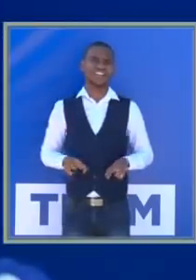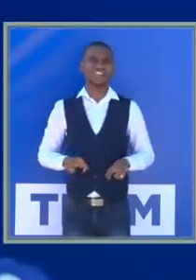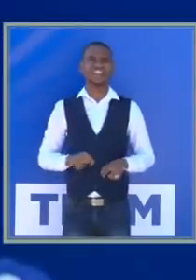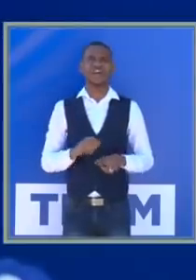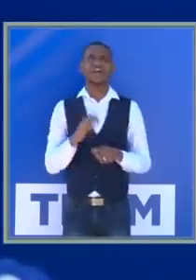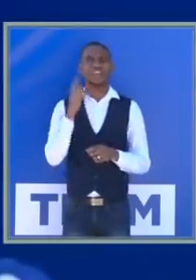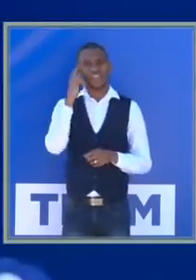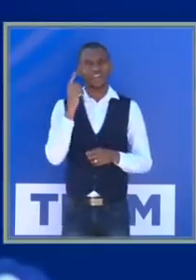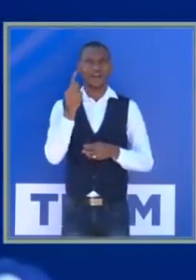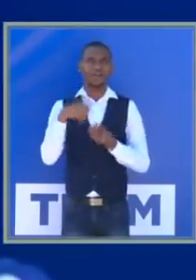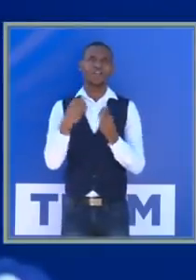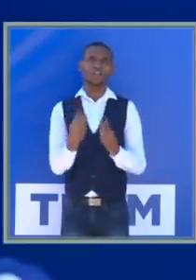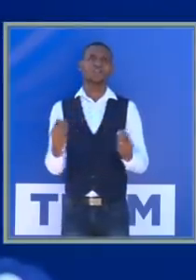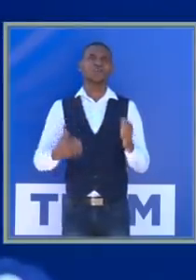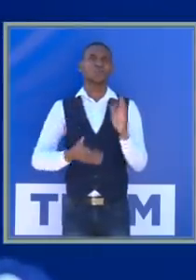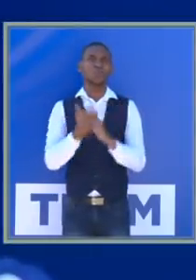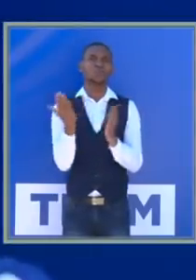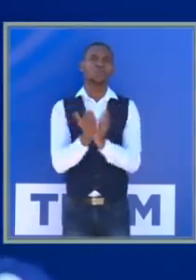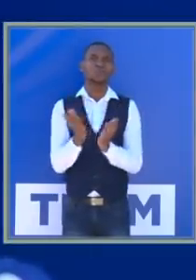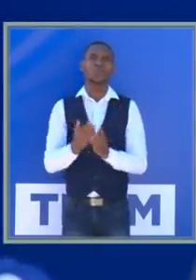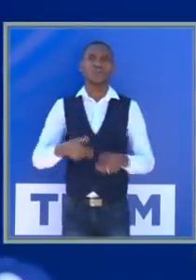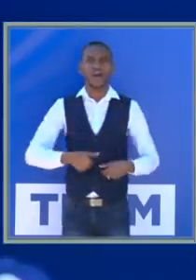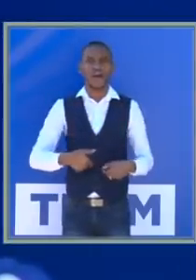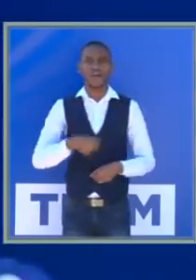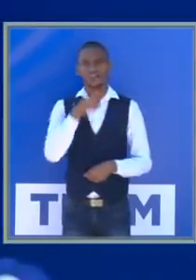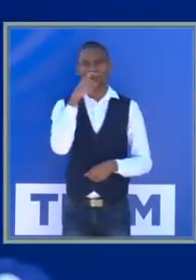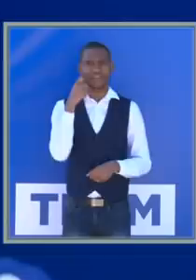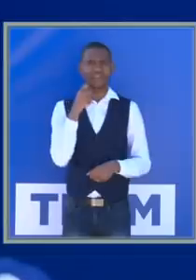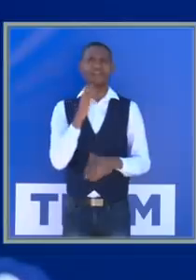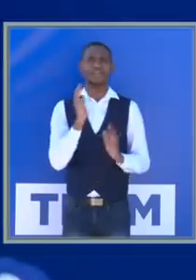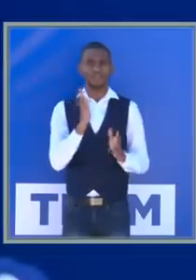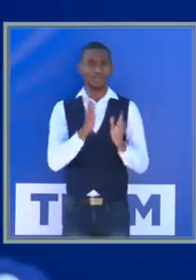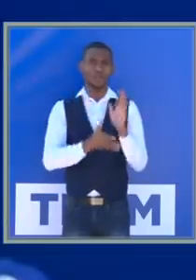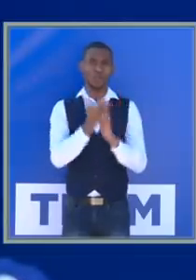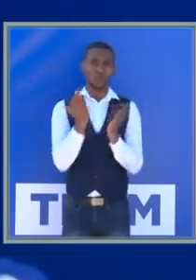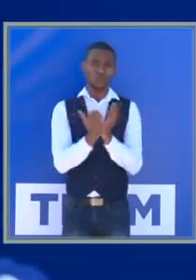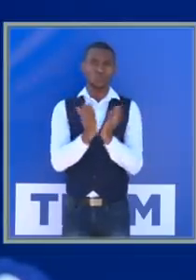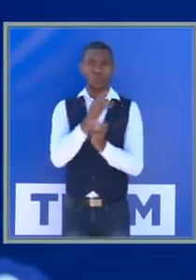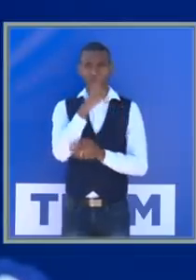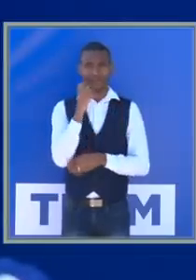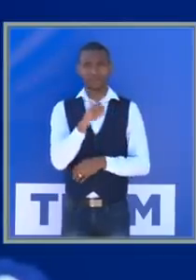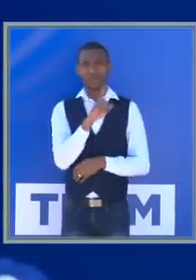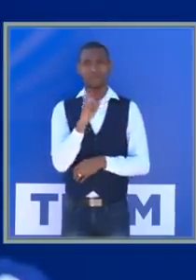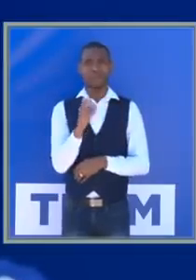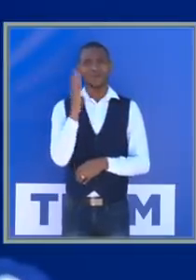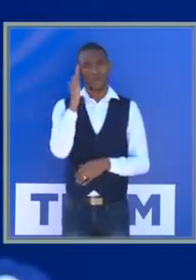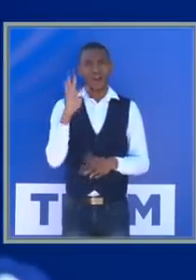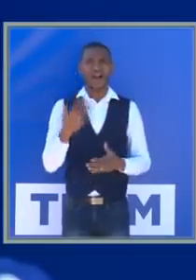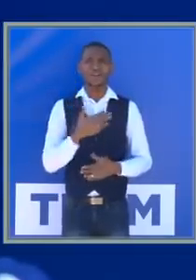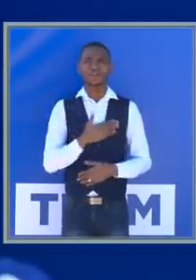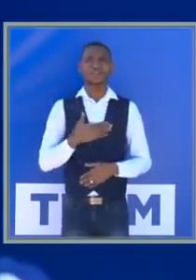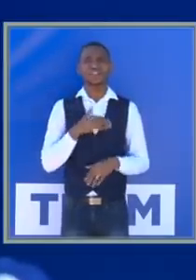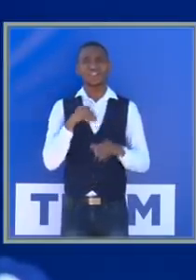think about the children who go to school hungry. Have you ever been to school hungry? Do you know what it's like to sit